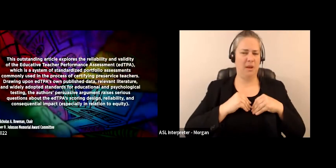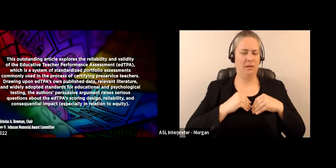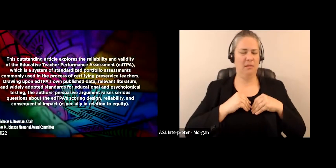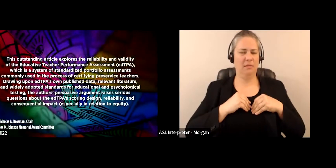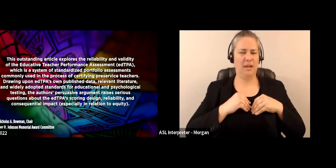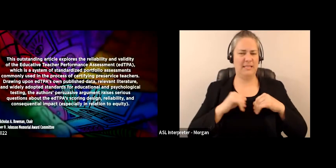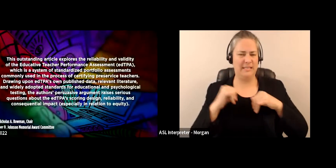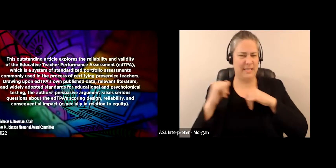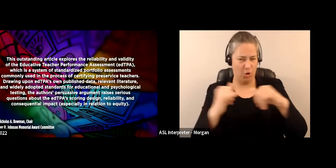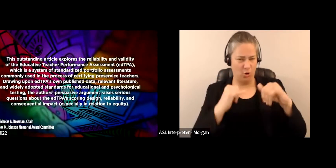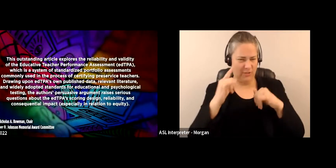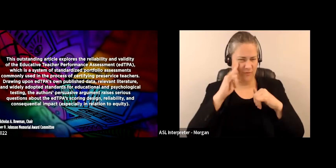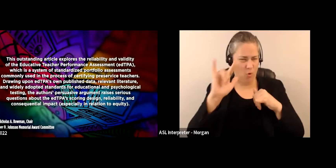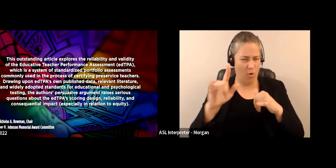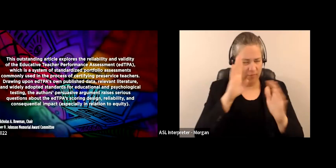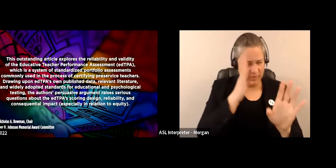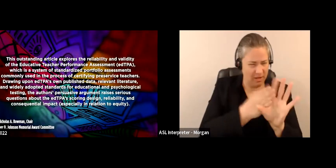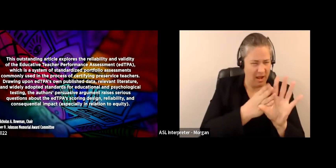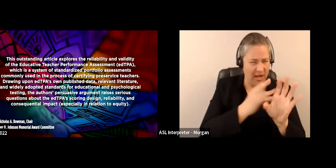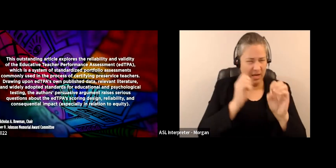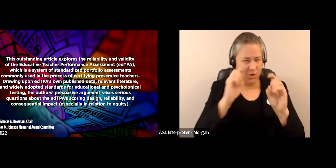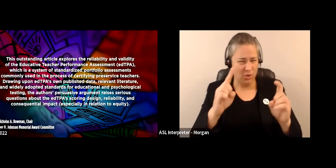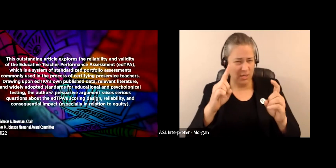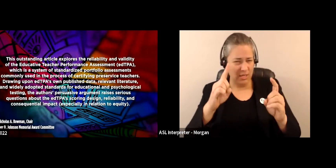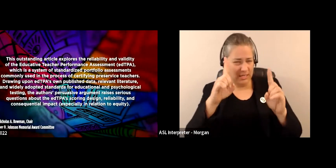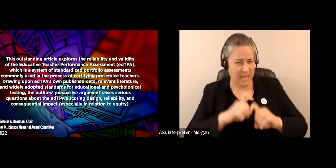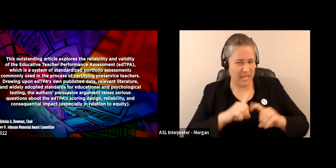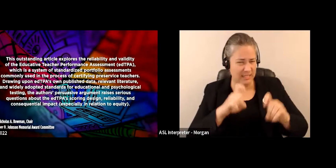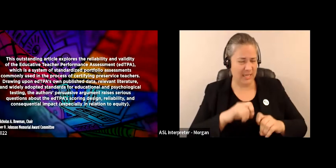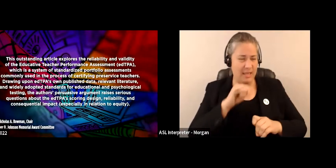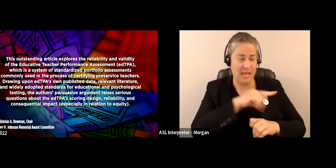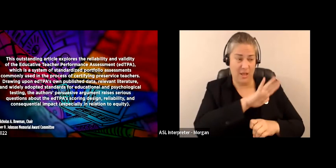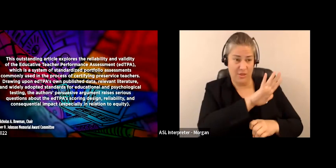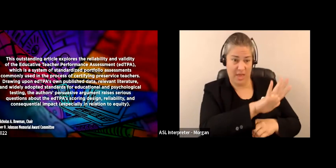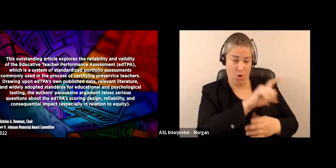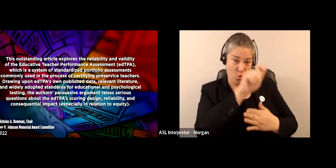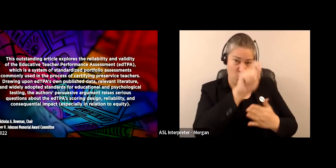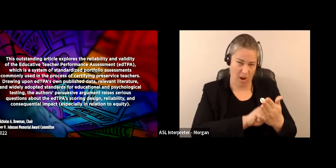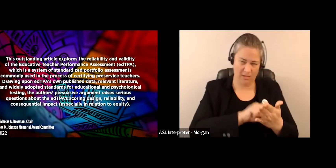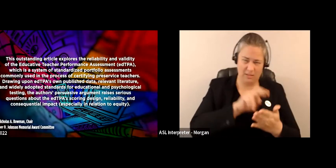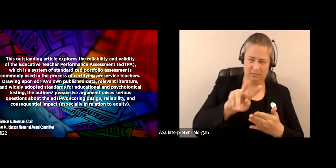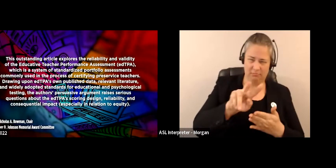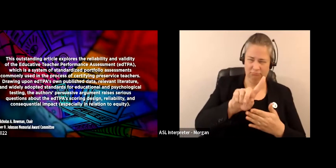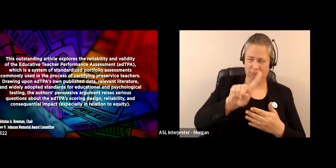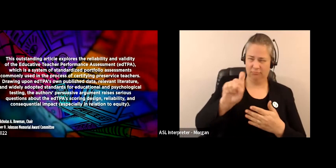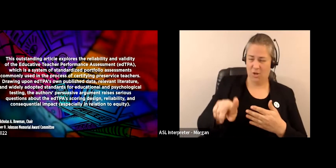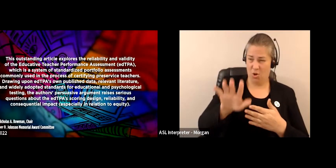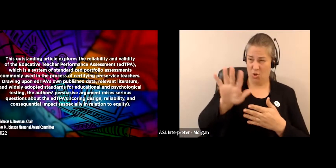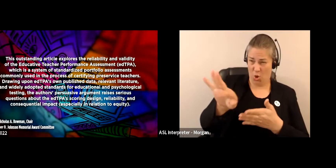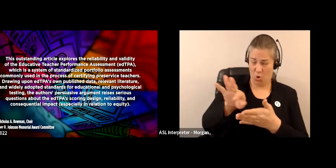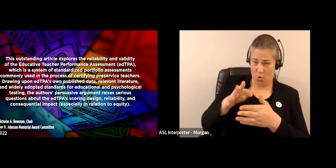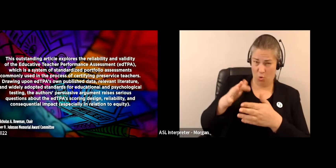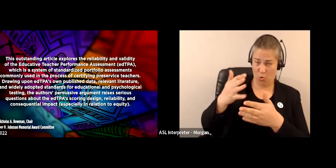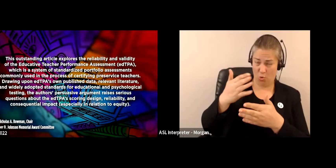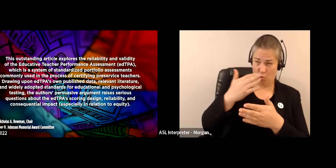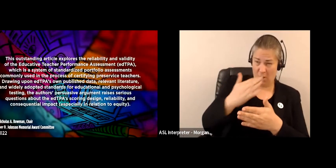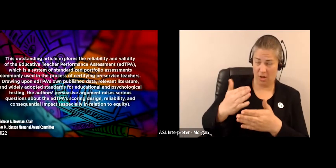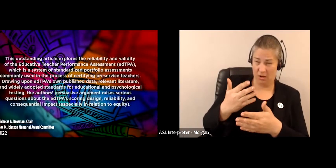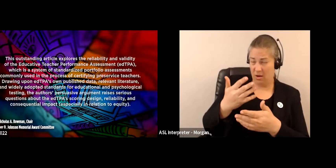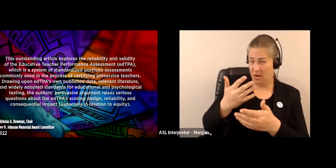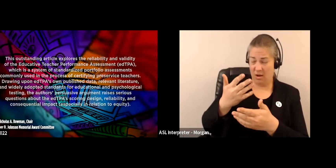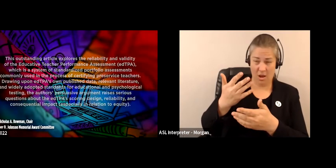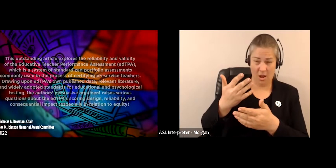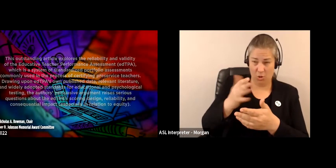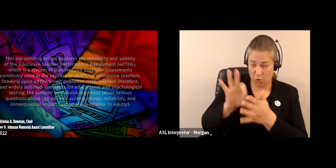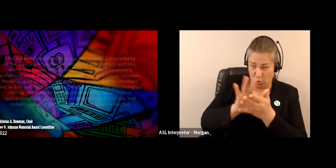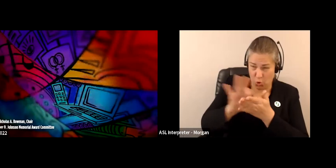author's persuasive argument raises serious questions about the EdTPA scoring design, reliability, and consequential impact, especially